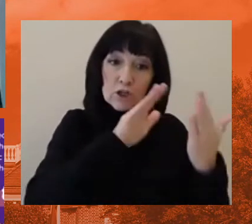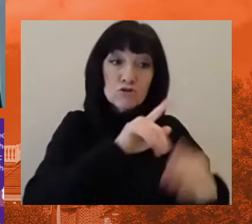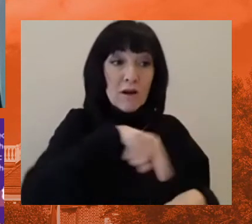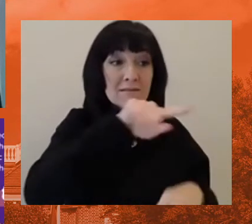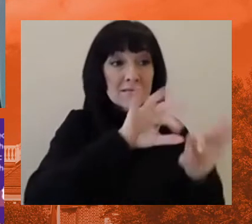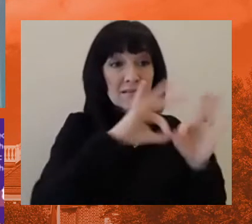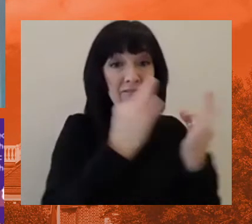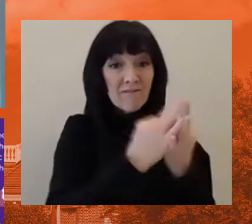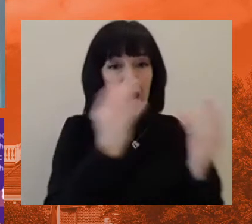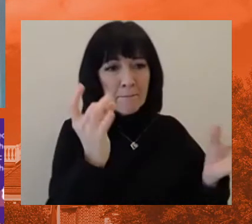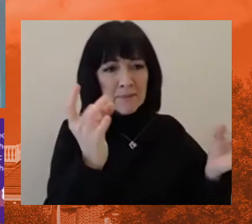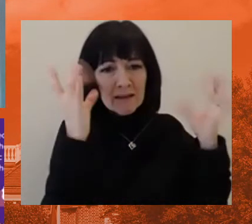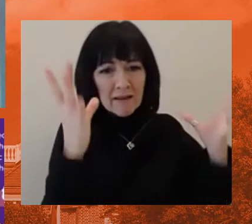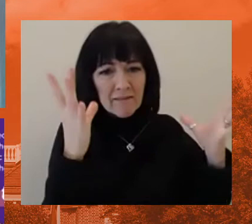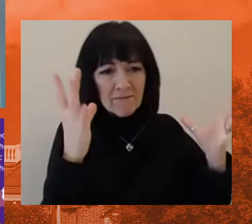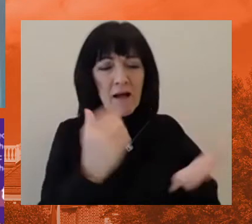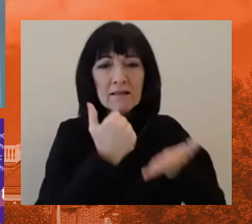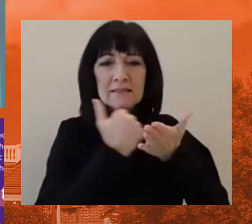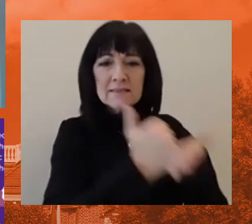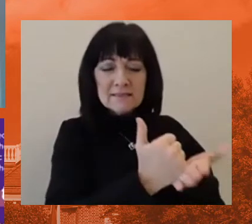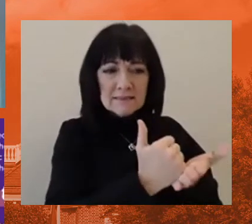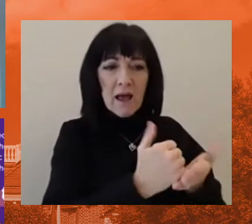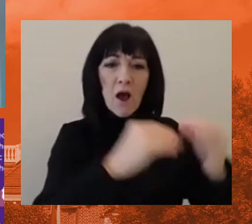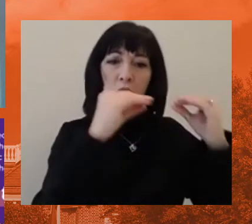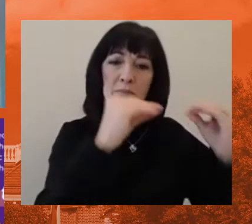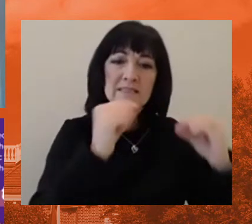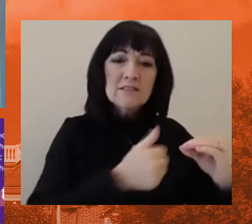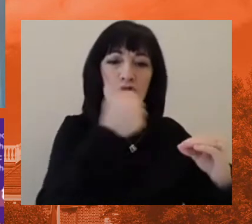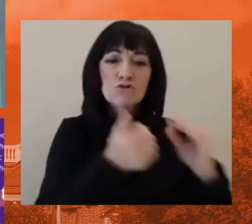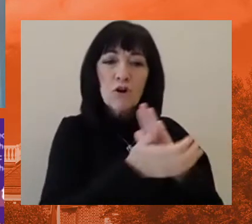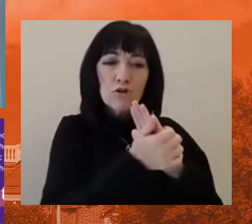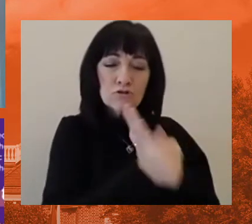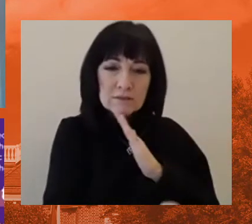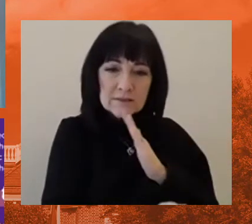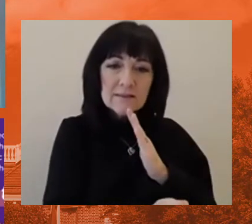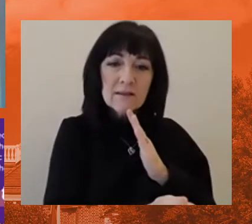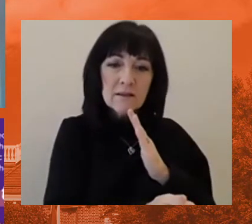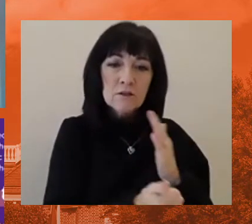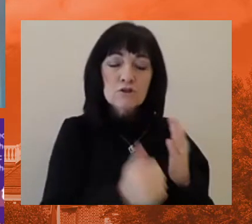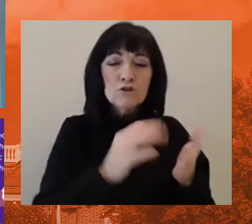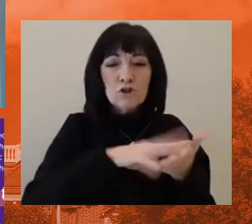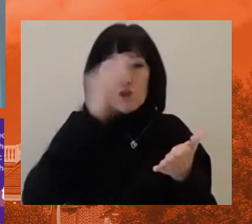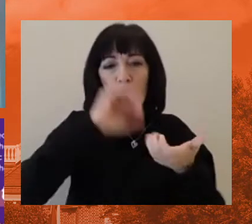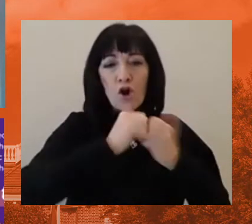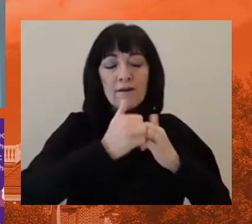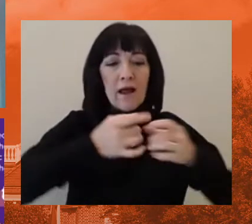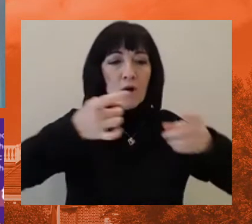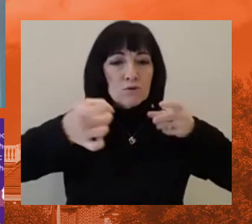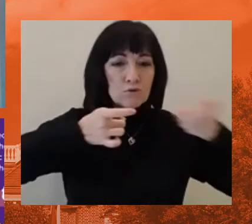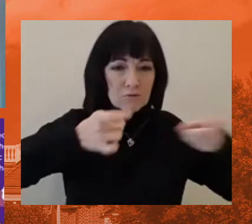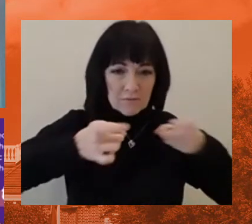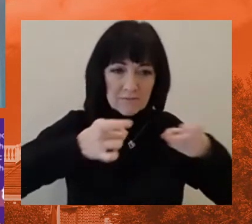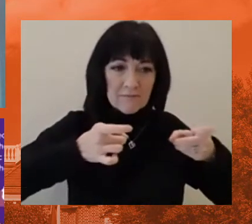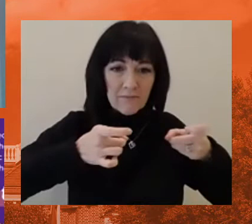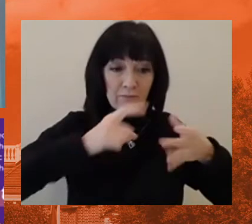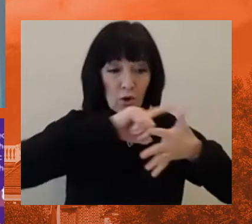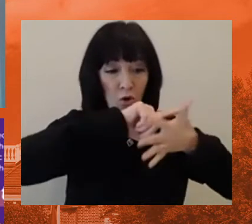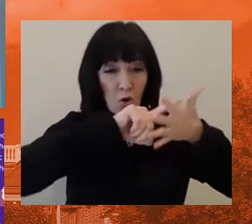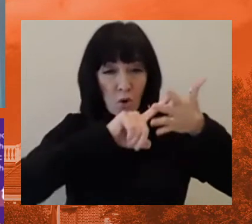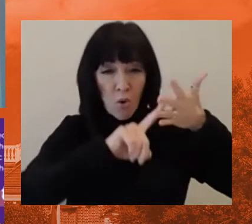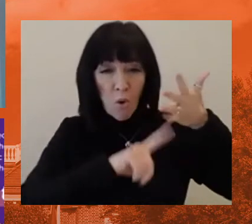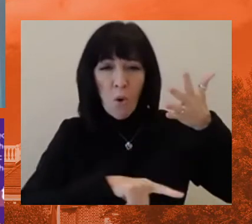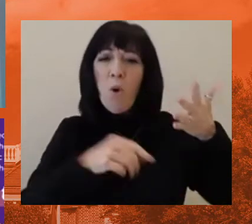promote family financial security, all of these efforts have an impact.